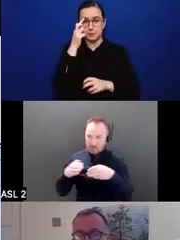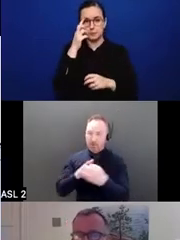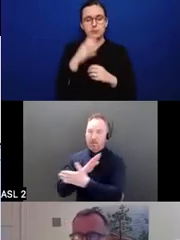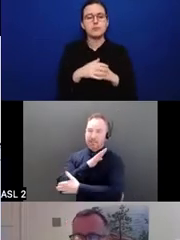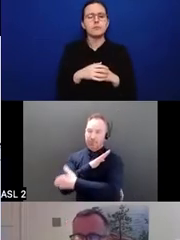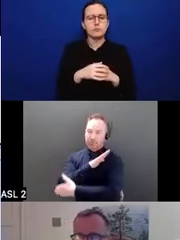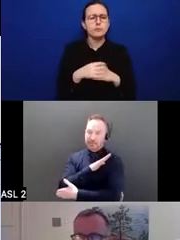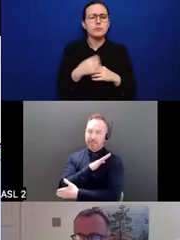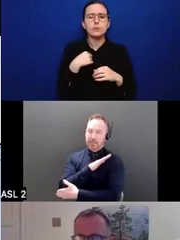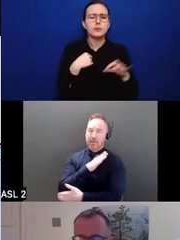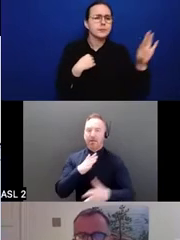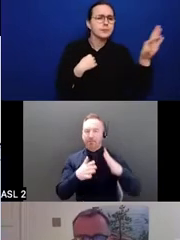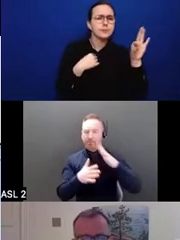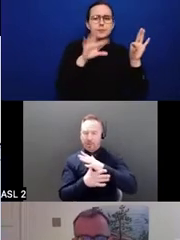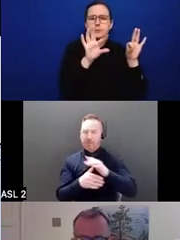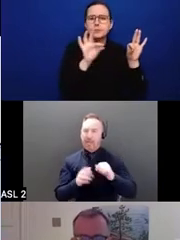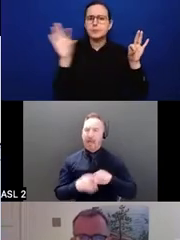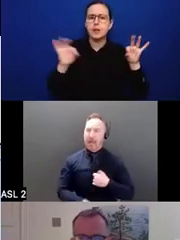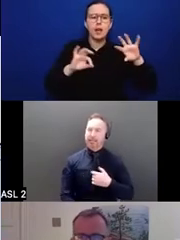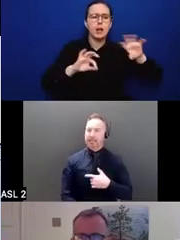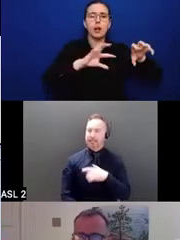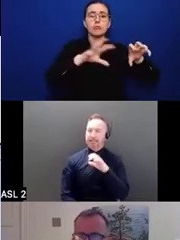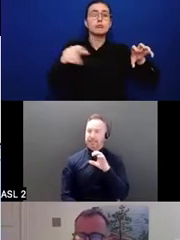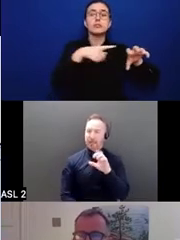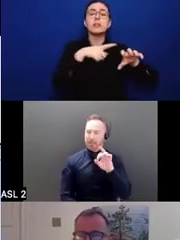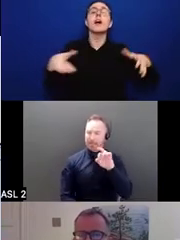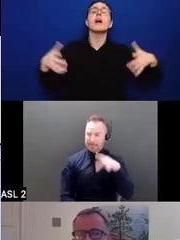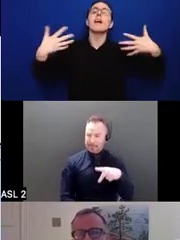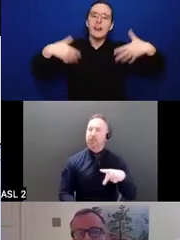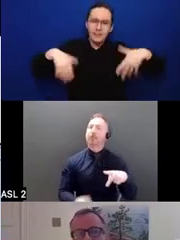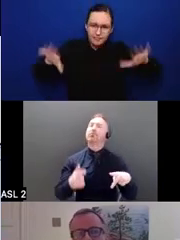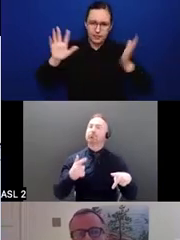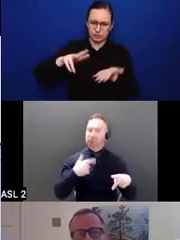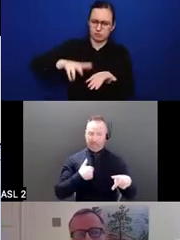had ratified the CRPD, so that they had made these commitments